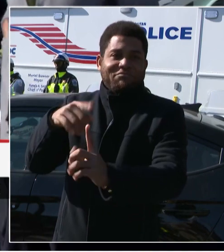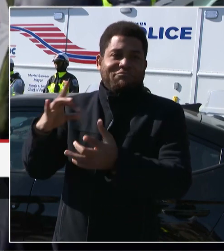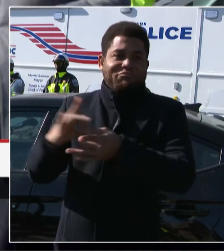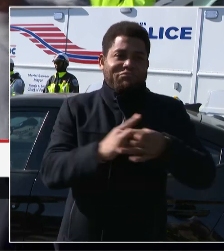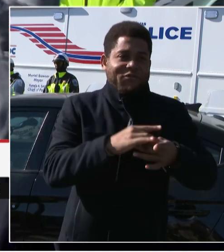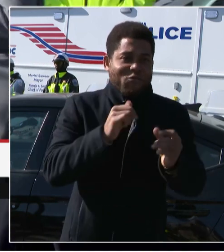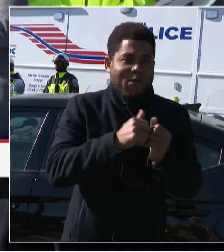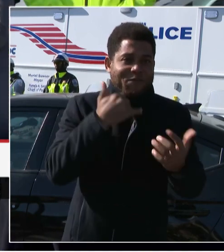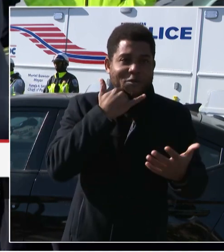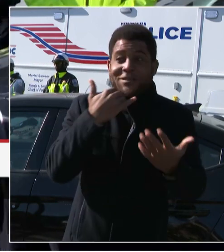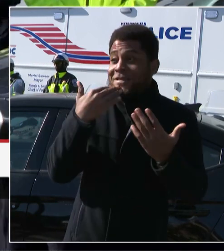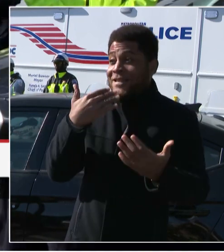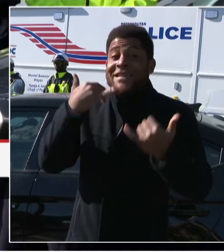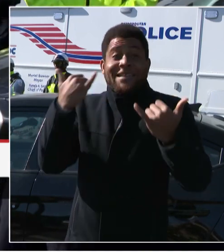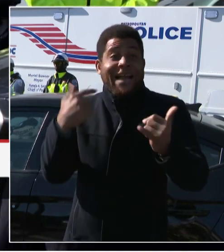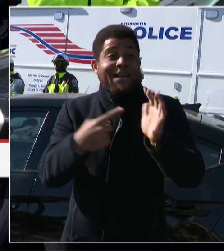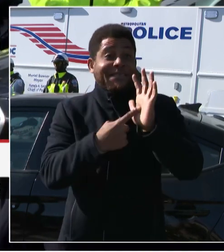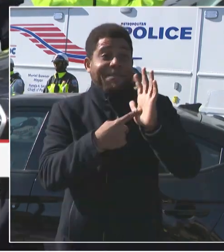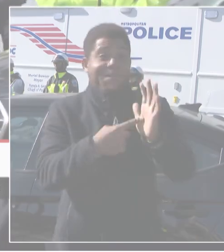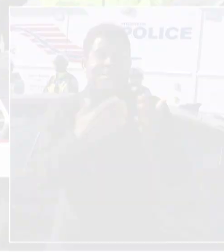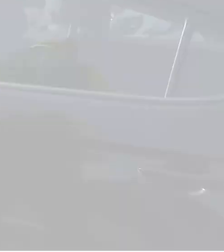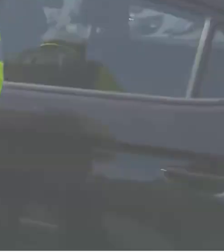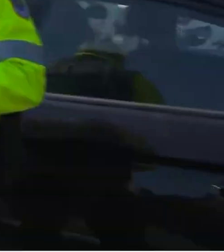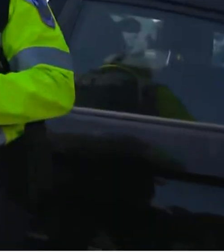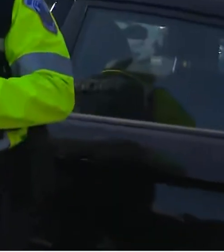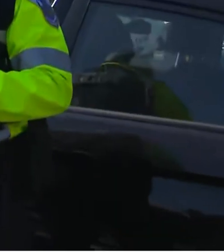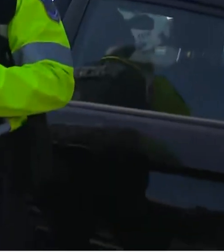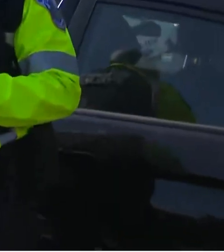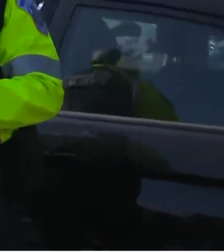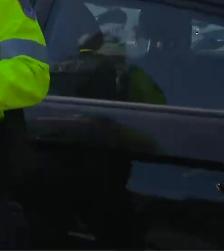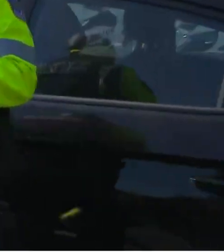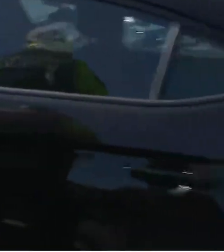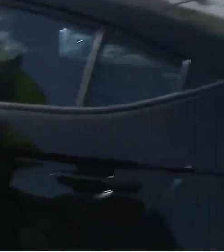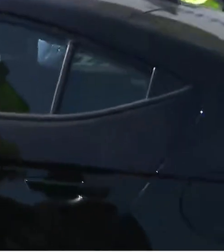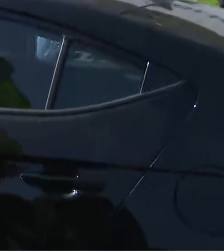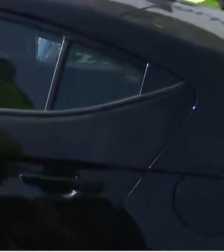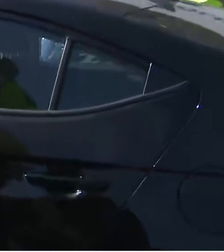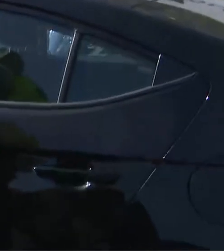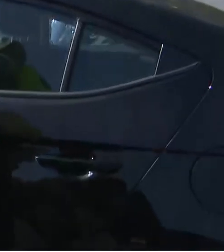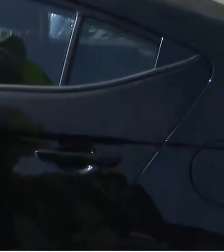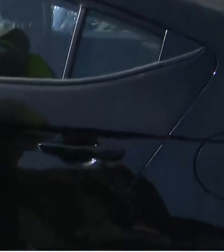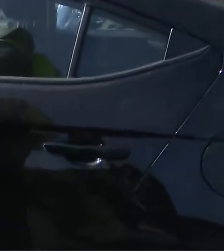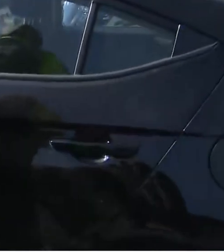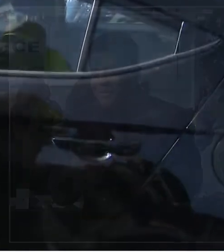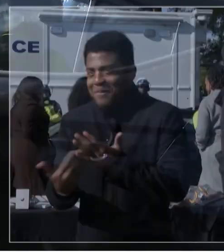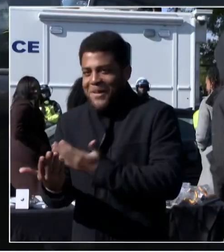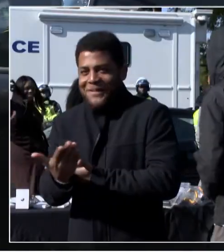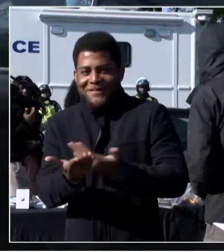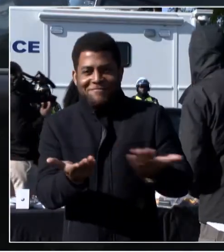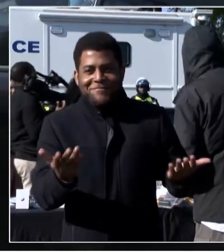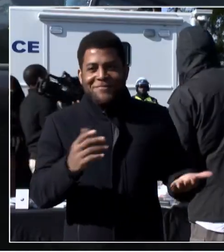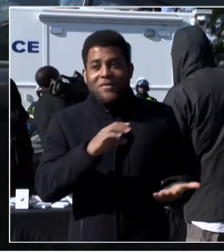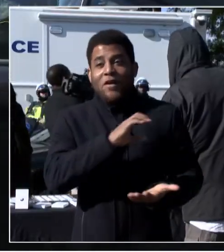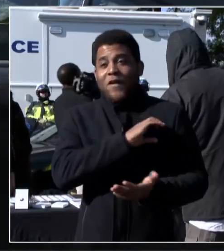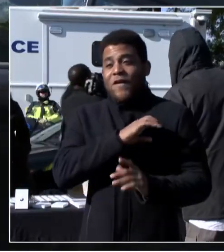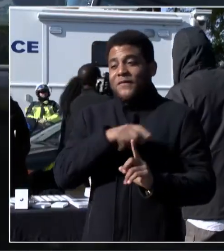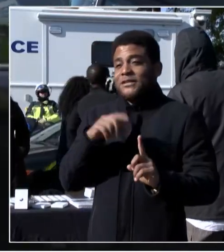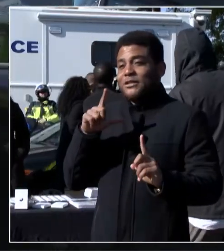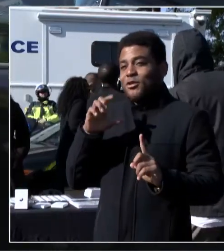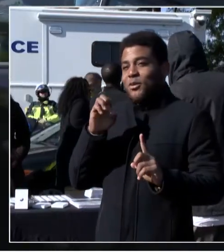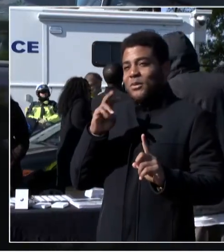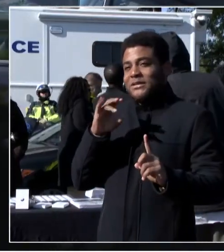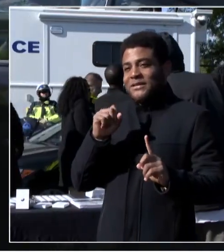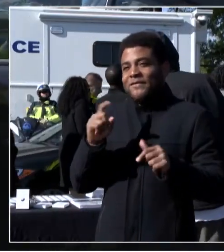Time to demonstrate. Thank you, everybody. So good morning, everybody. I'm Officer Lewis with the 1st District Community Outreach Team. So here I have one of